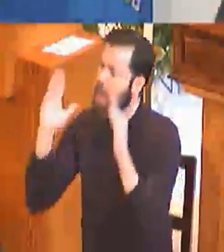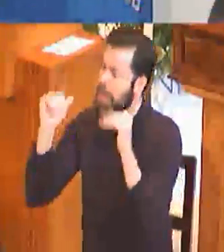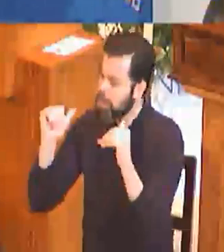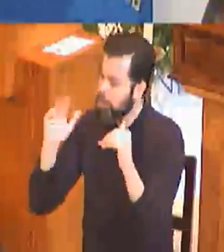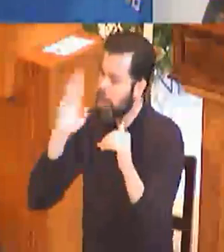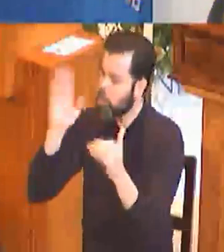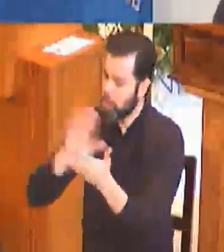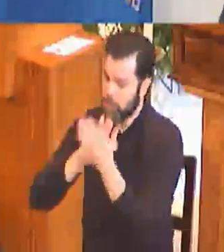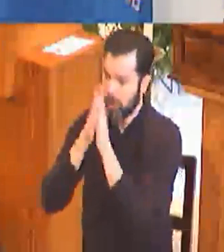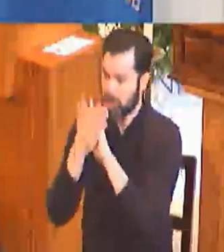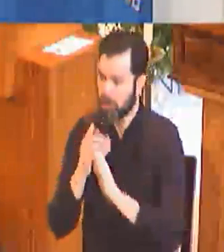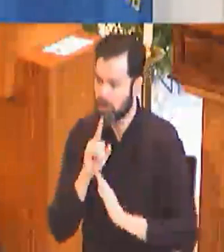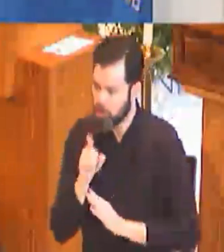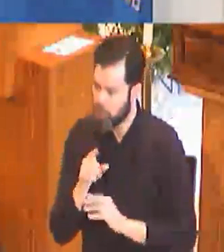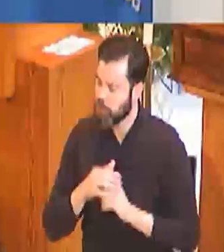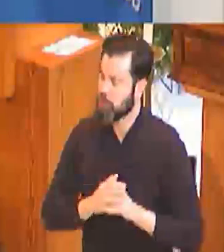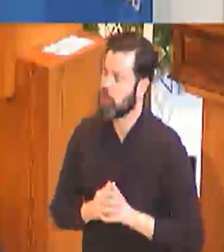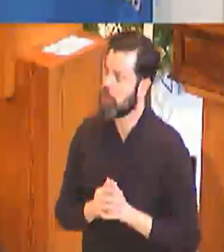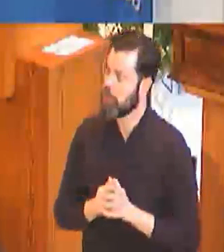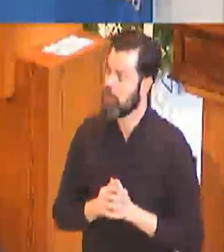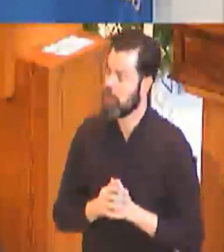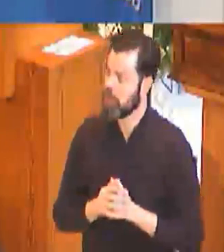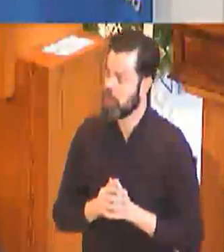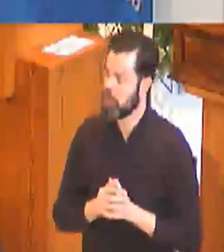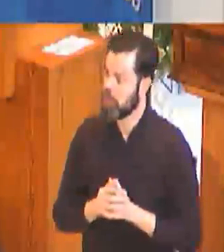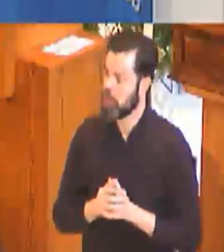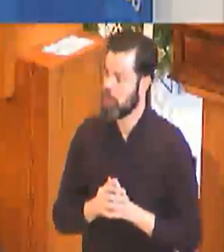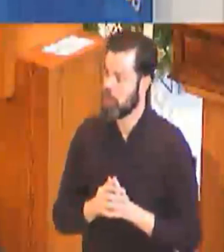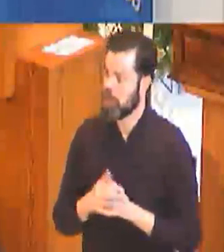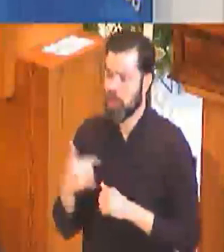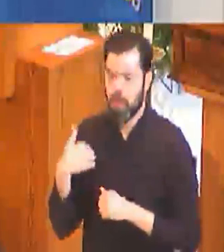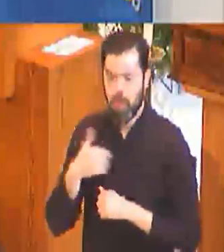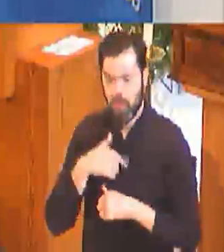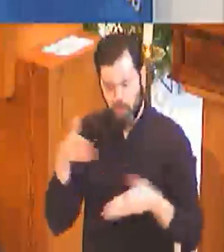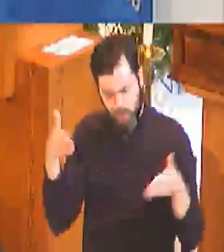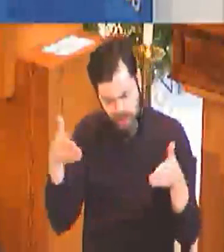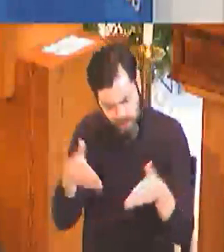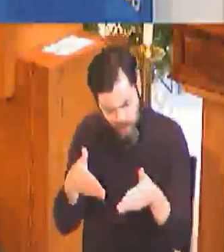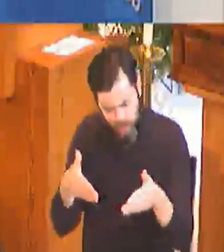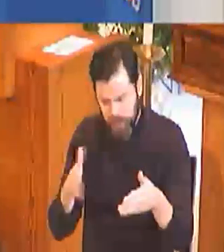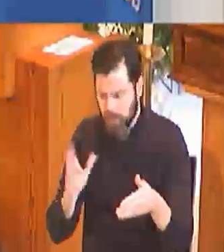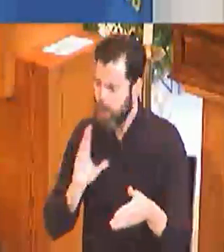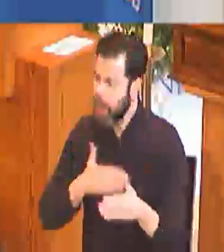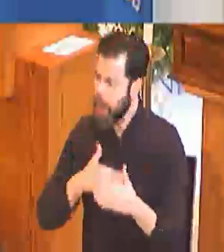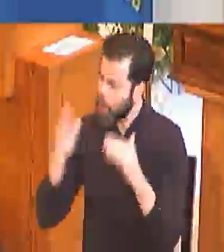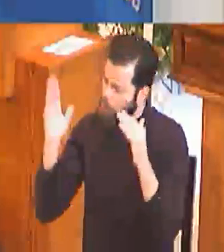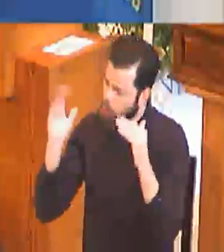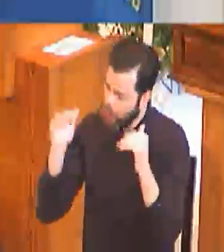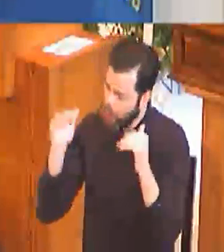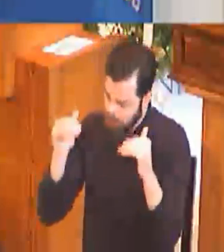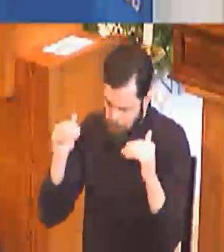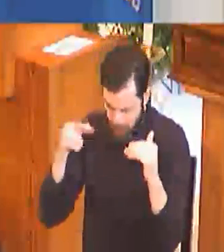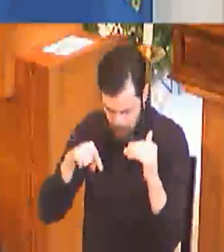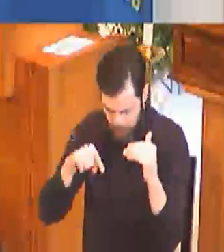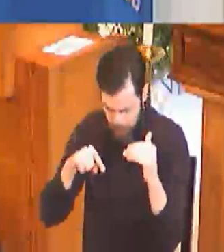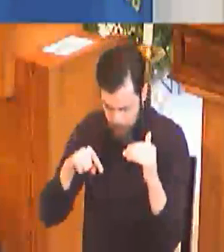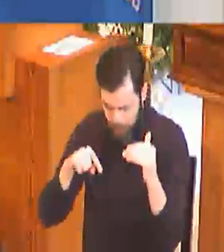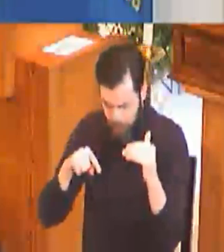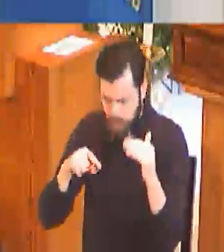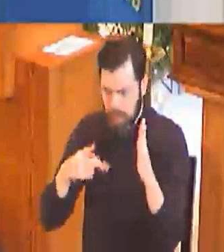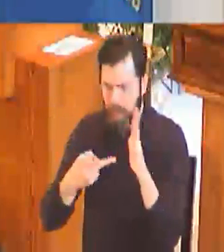After all, what we focus on, what we expect in life, is what we are telling the universe we want